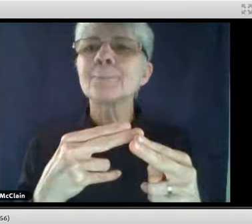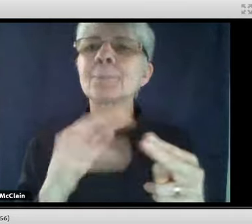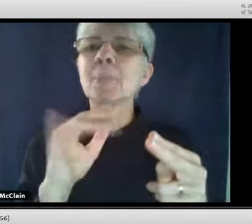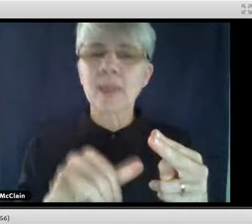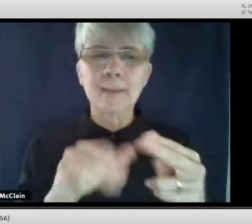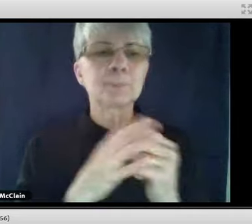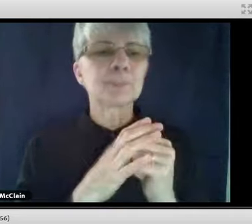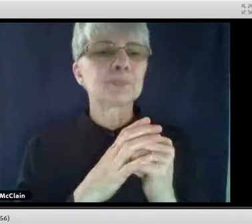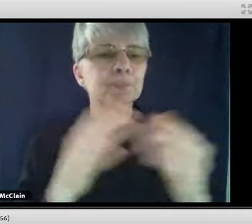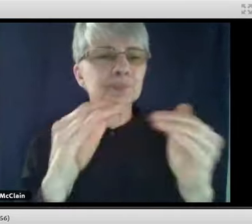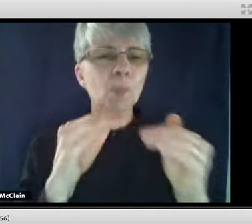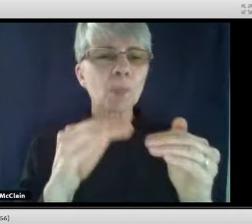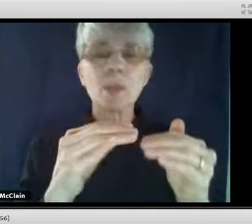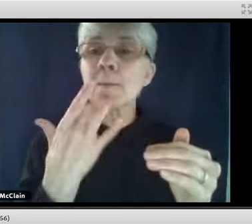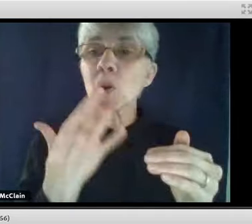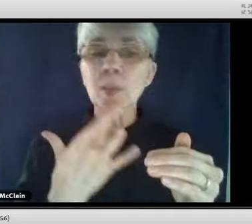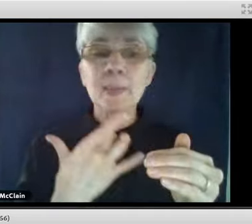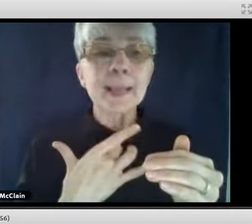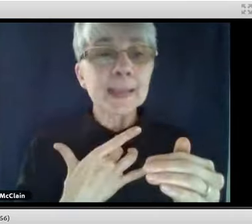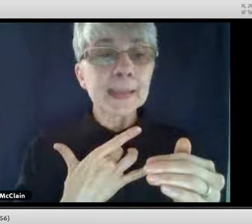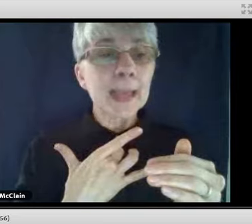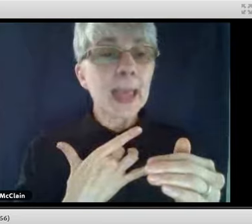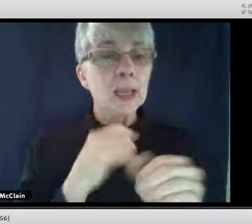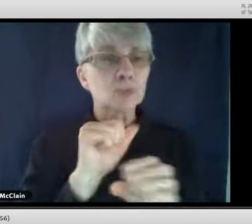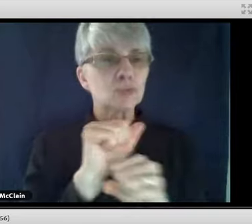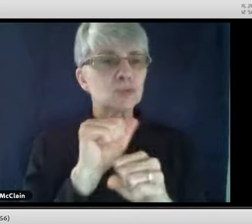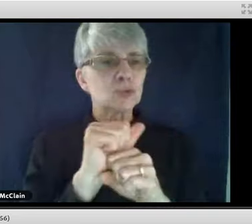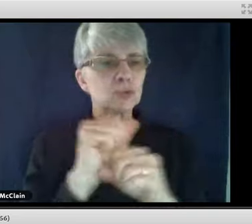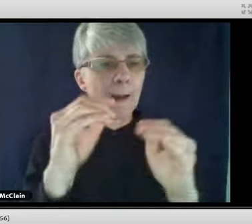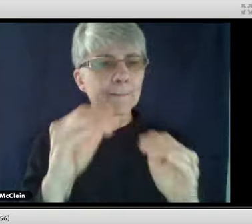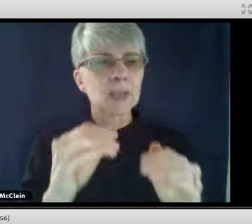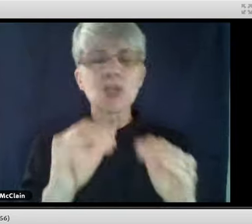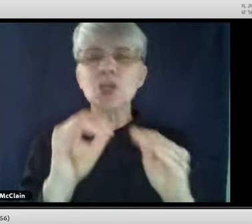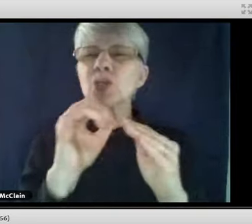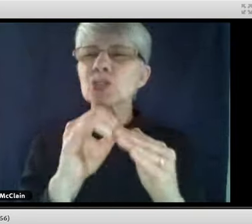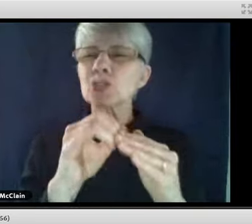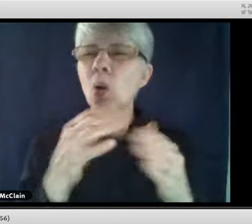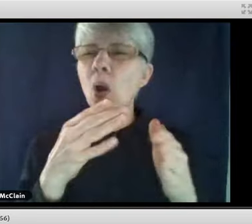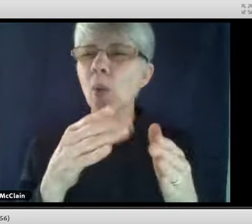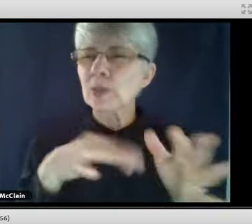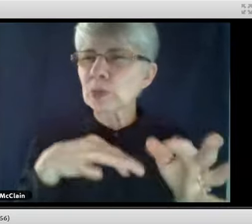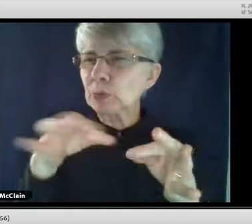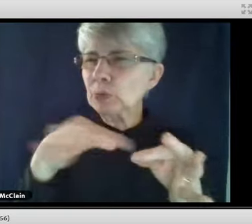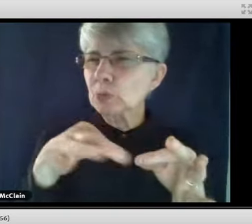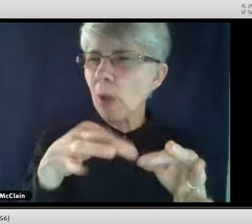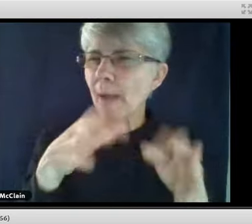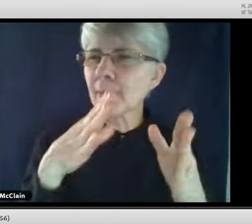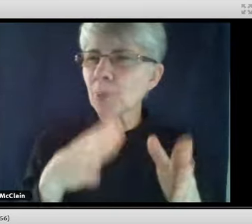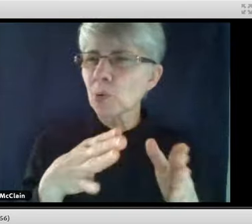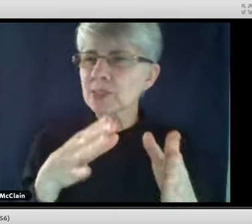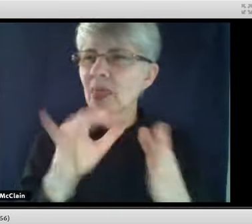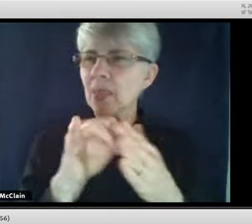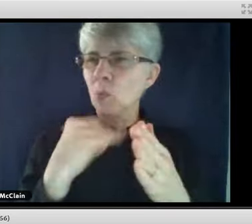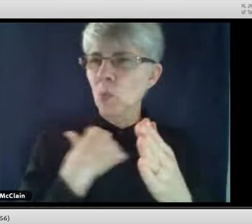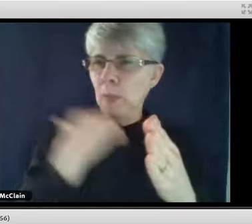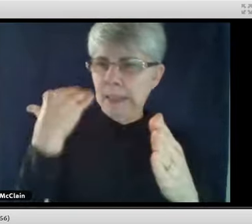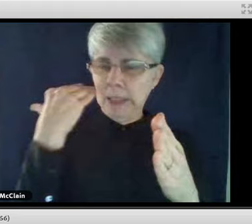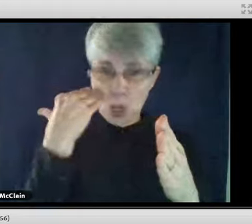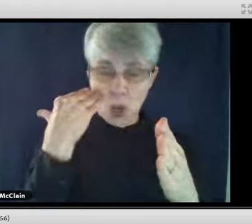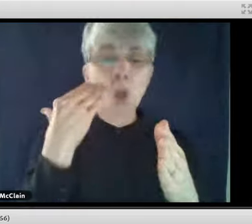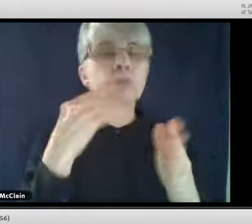Rowling, birth date, occupation, etc. Right? So just, it's a way for us to describe the person so we know and can